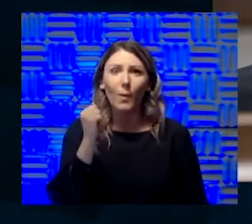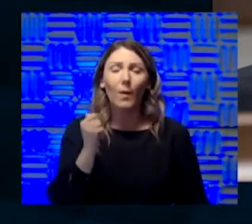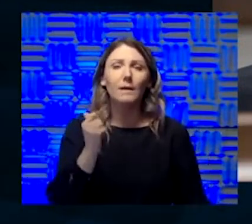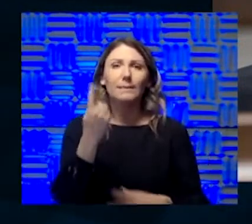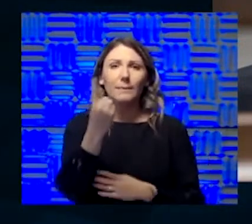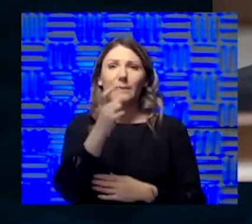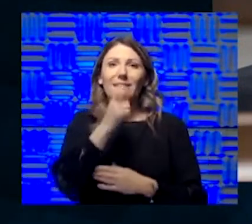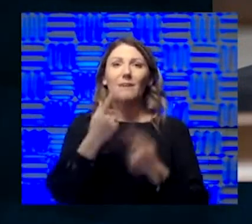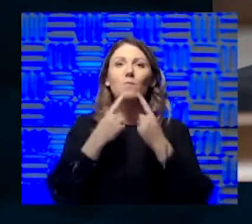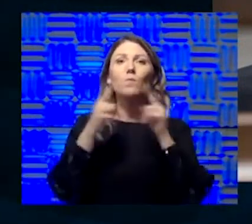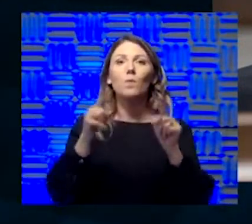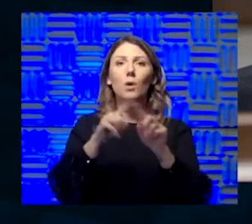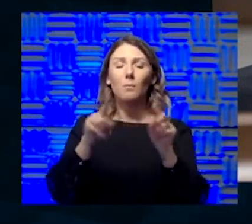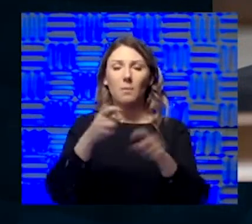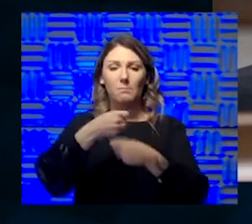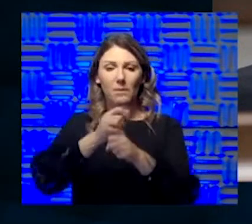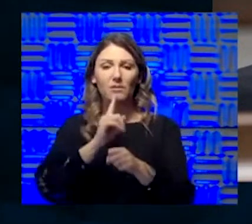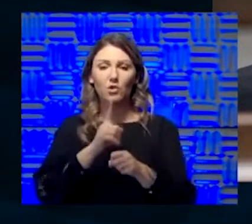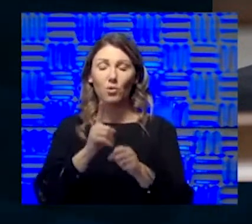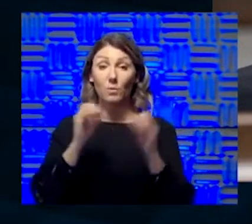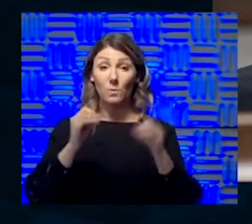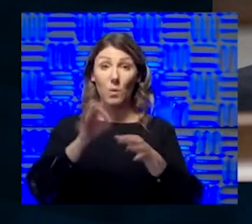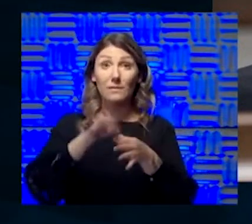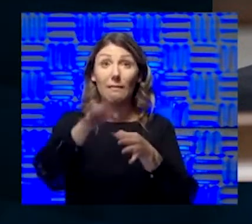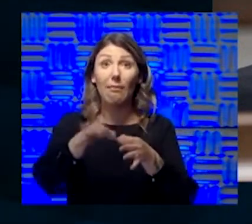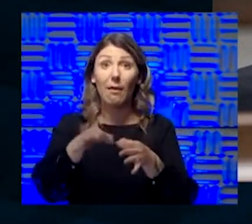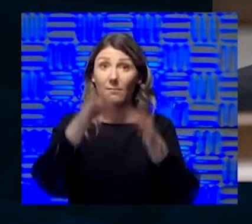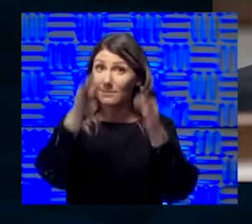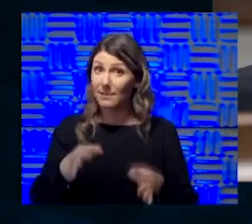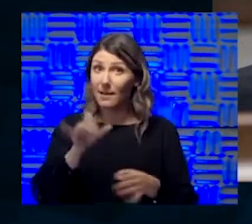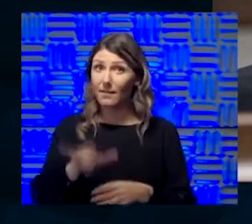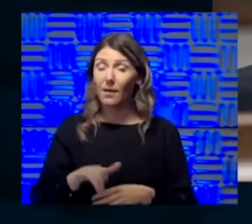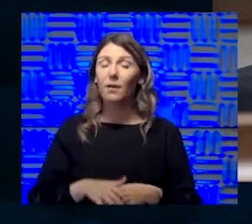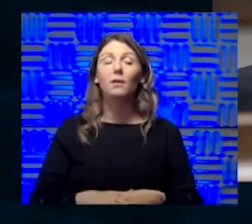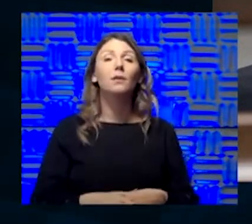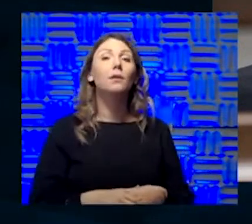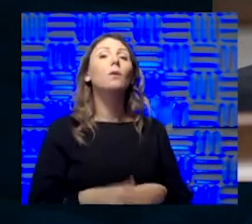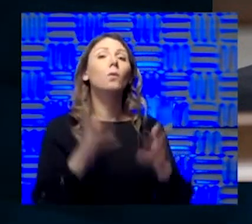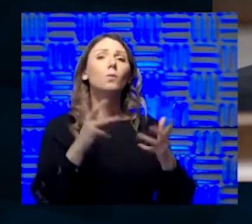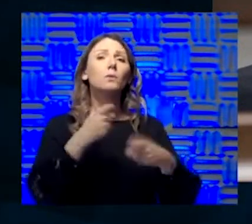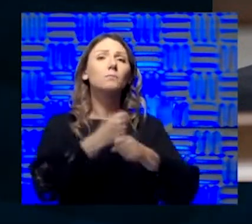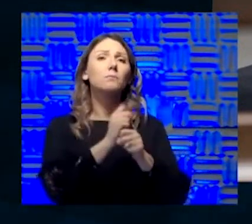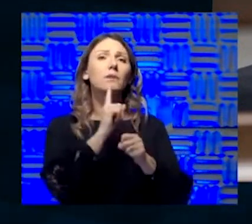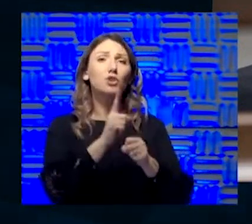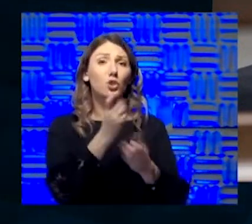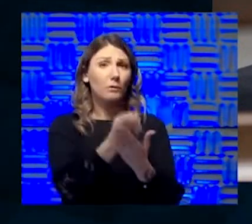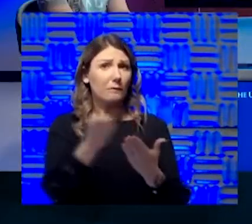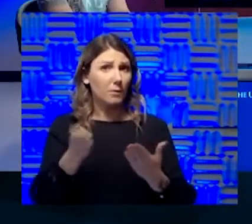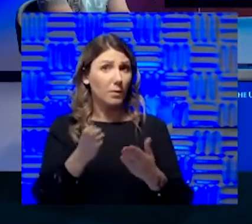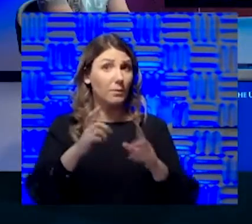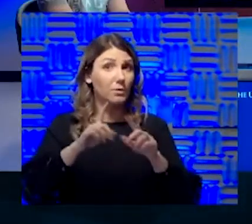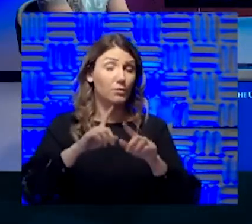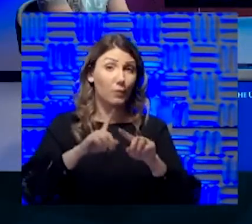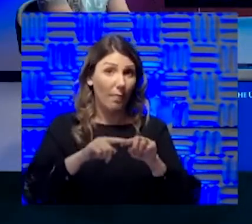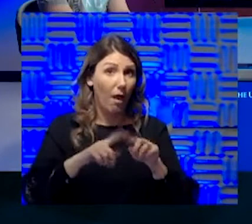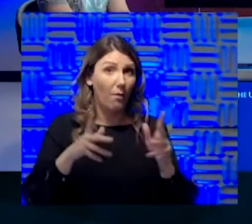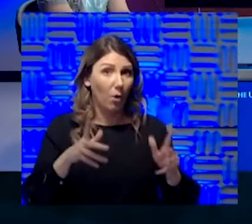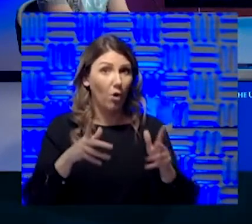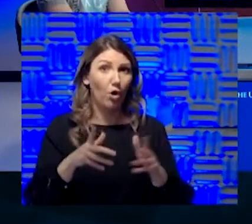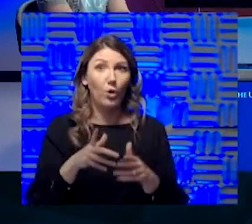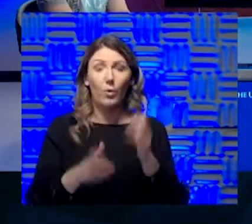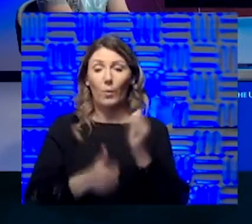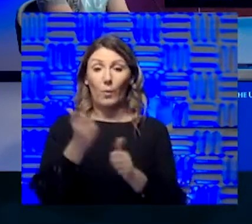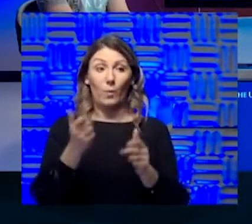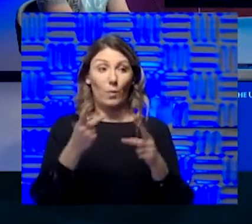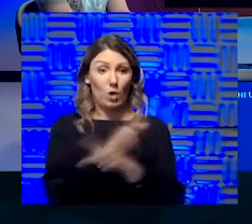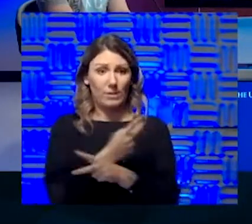sure that there is no delay in reaching those decisions. We do want to make sure that the equipment we have is reliable, because the worst thing we can do, Dana, is